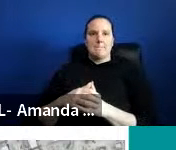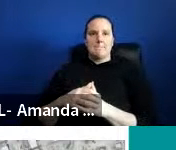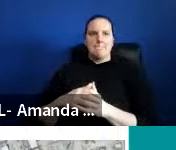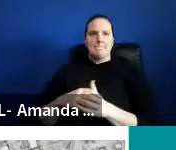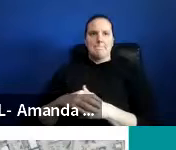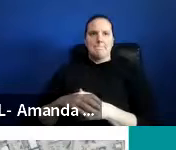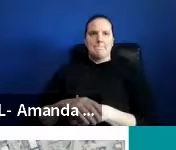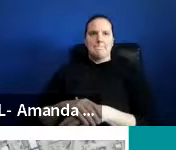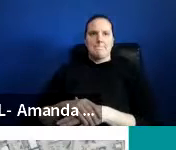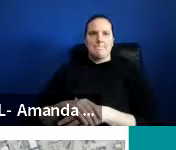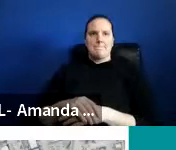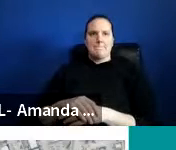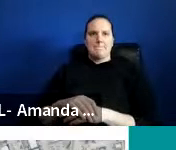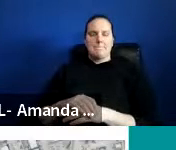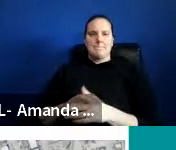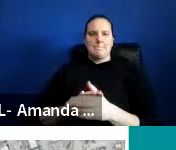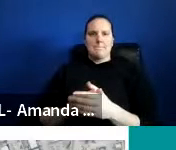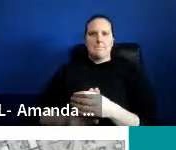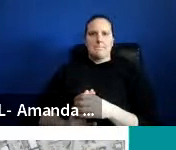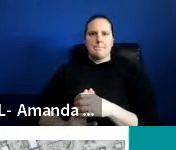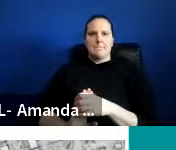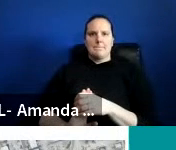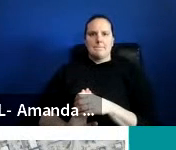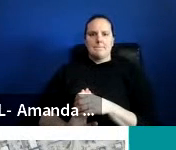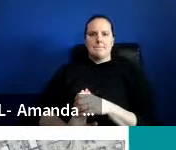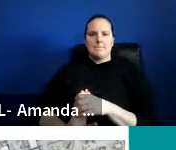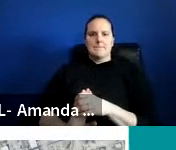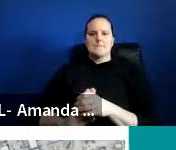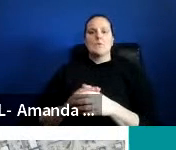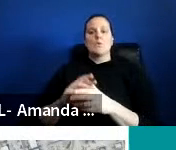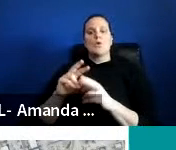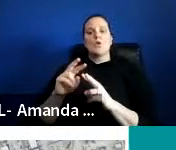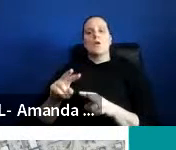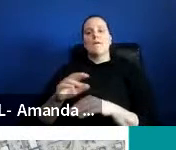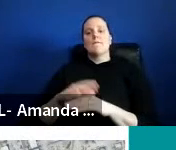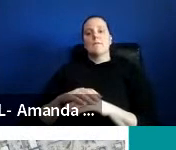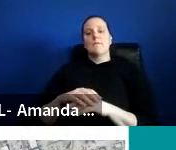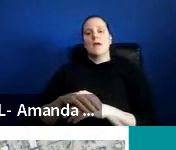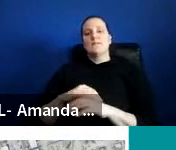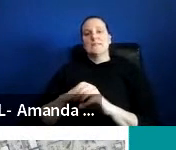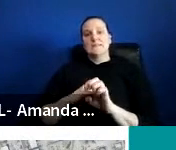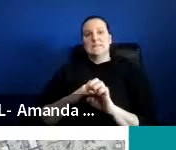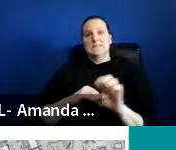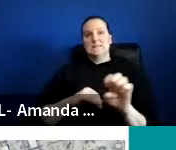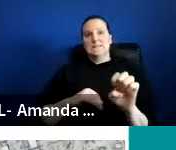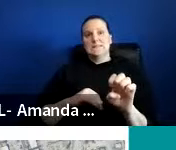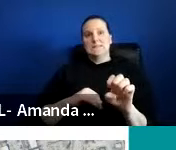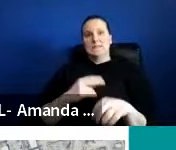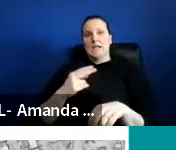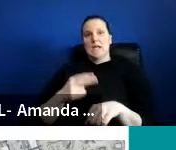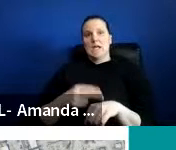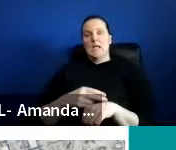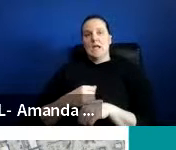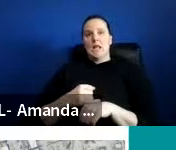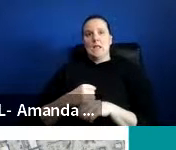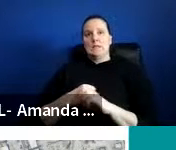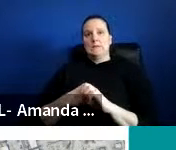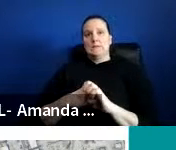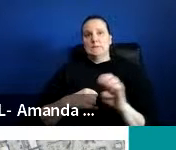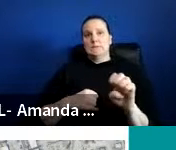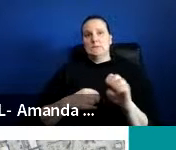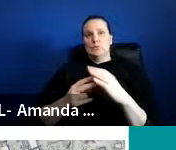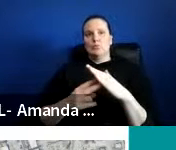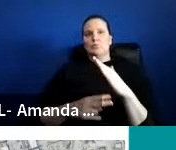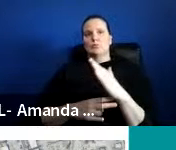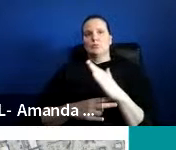And so we will be looking at visualizations now from the east side, again on Hayden Island, east side of the bridge, and we're